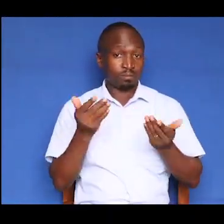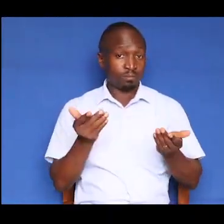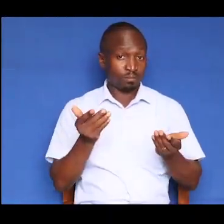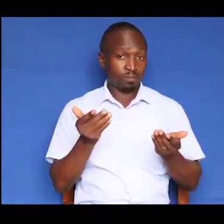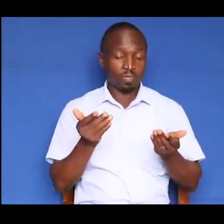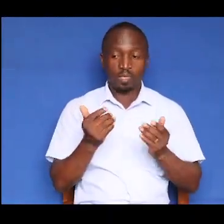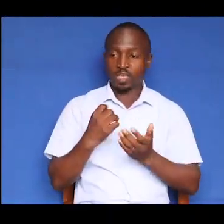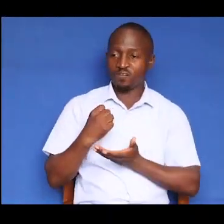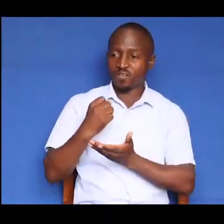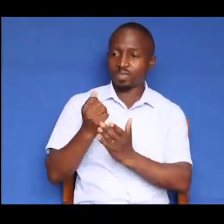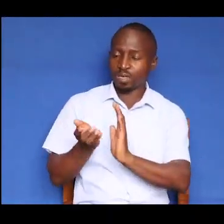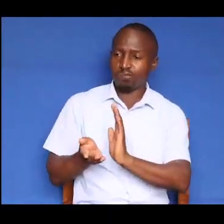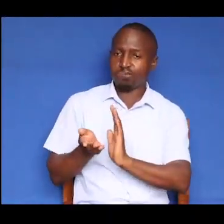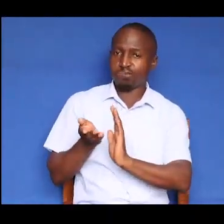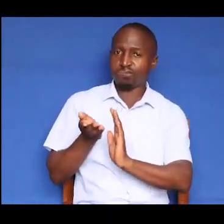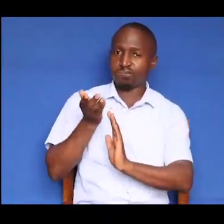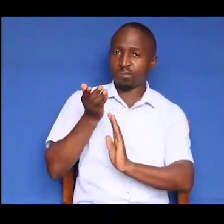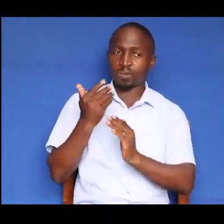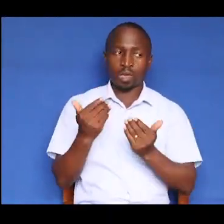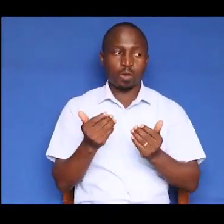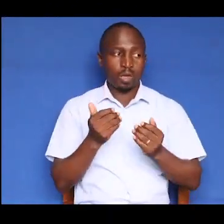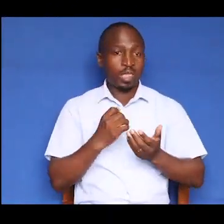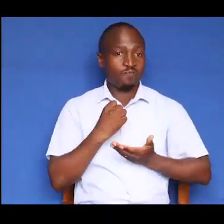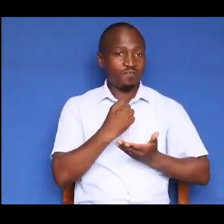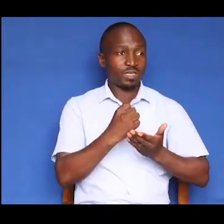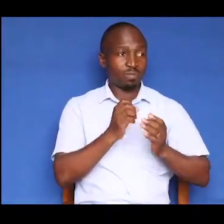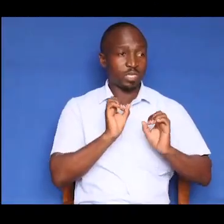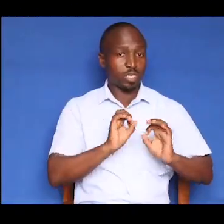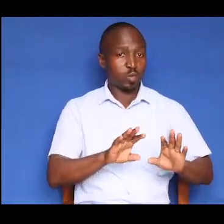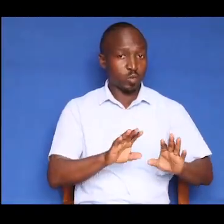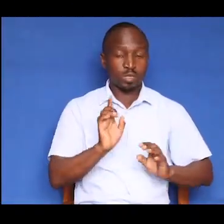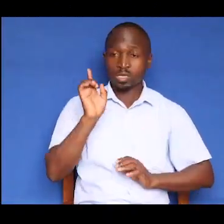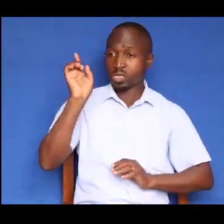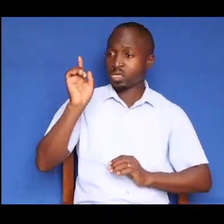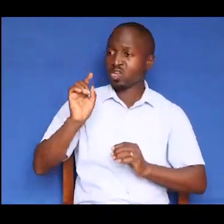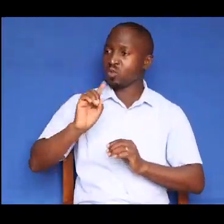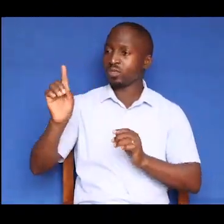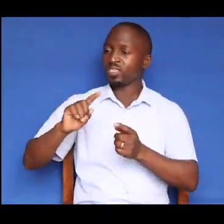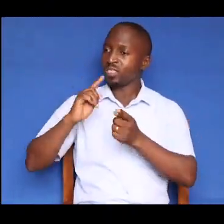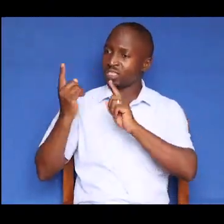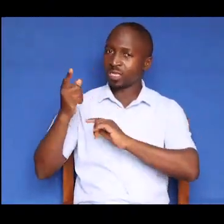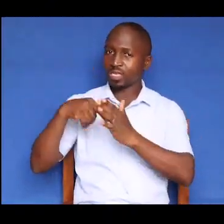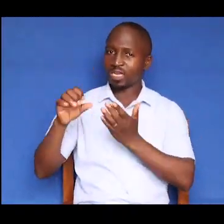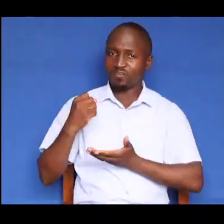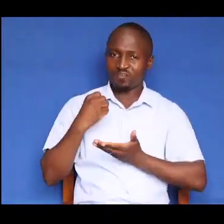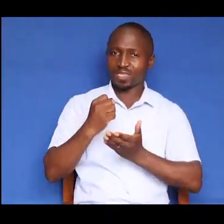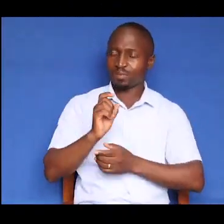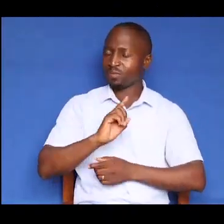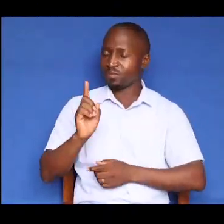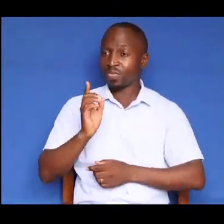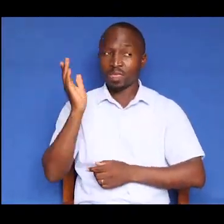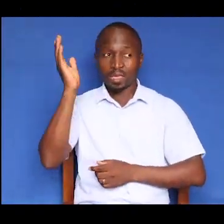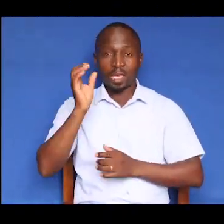this amount. So the new investment is this amount. This is not a change in investment. This is new amount